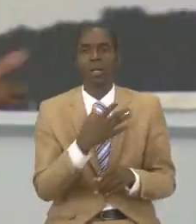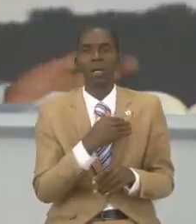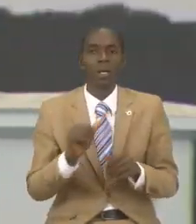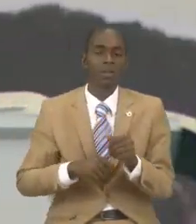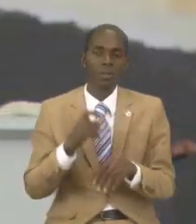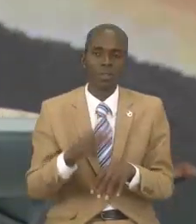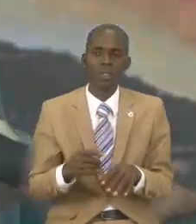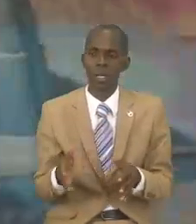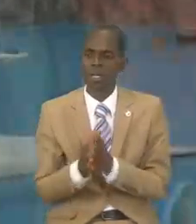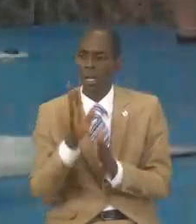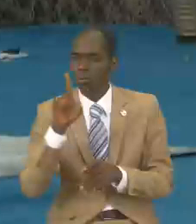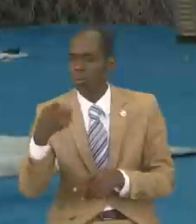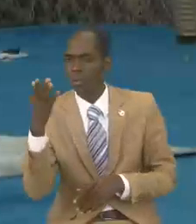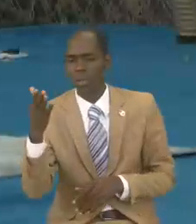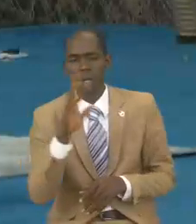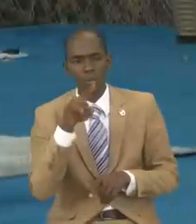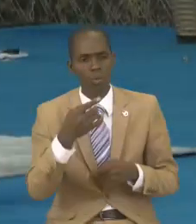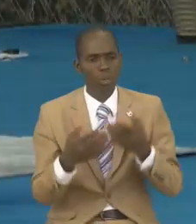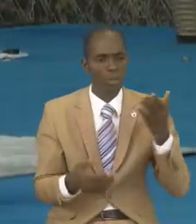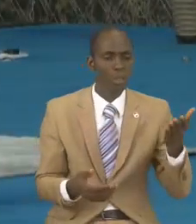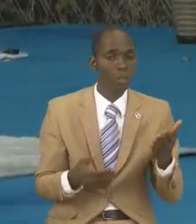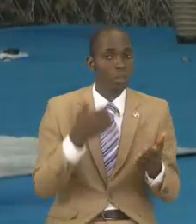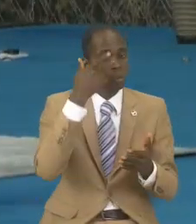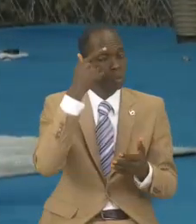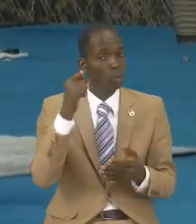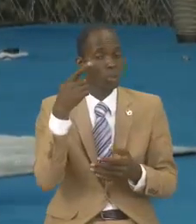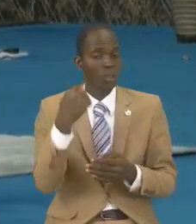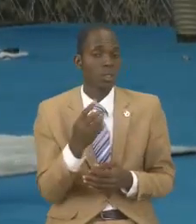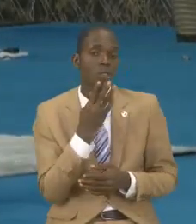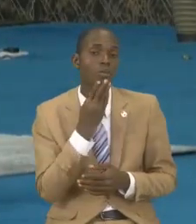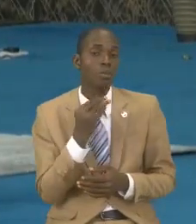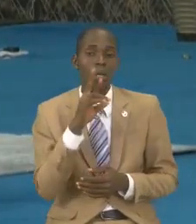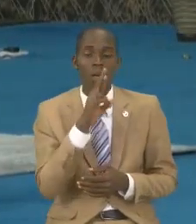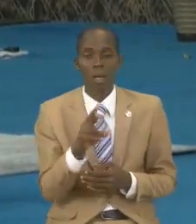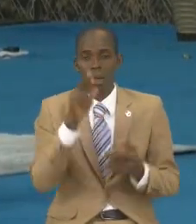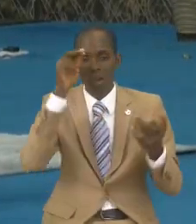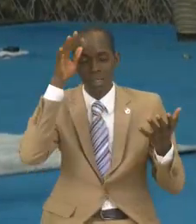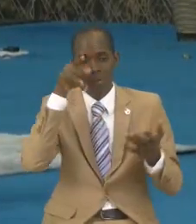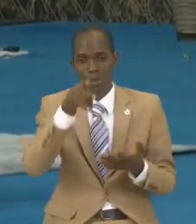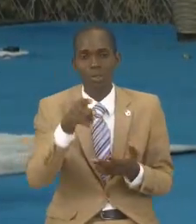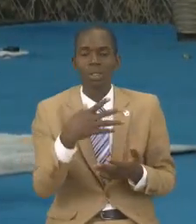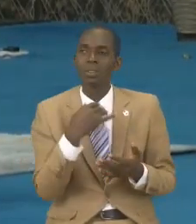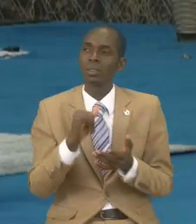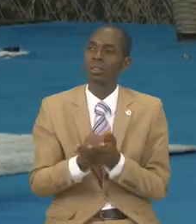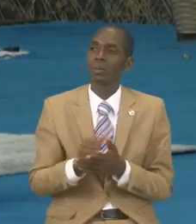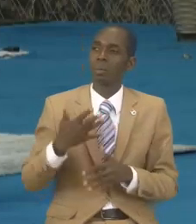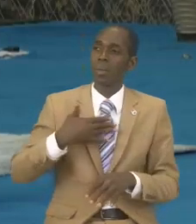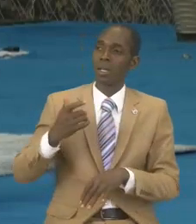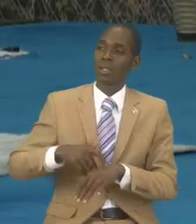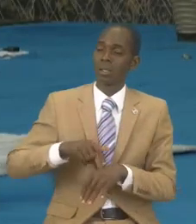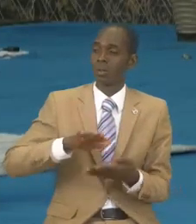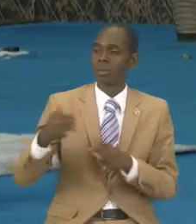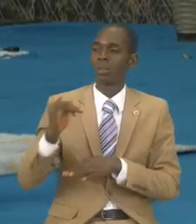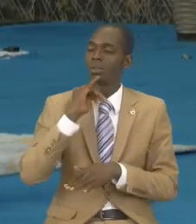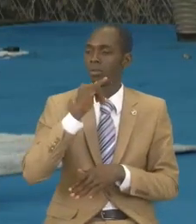going there? Are you going there? Because the Jews are looking for you. He'll say, my time is not yet.